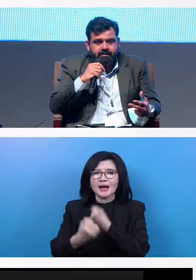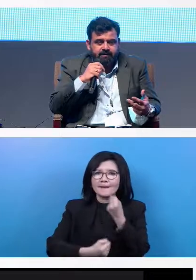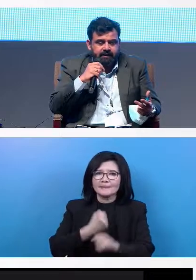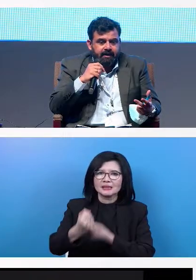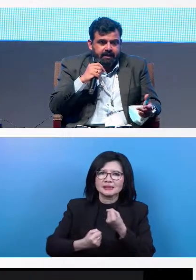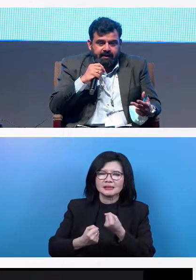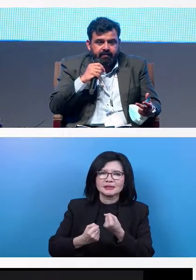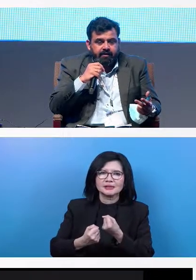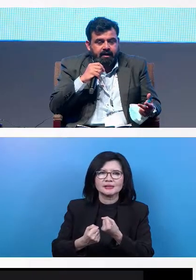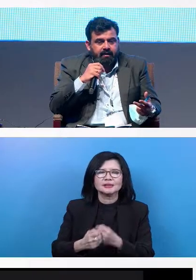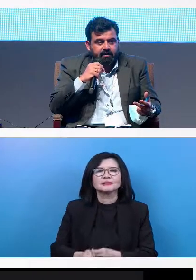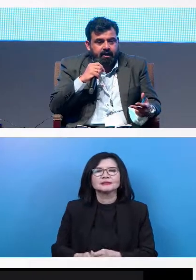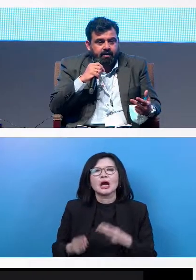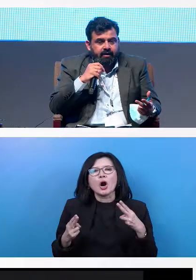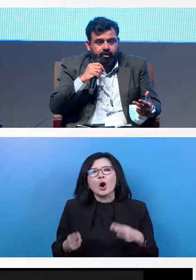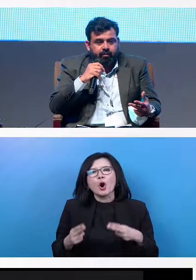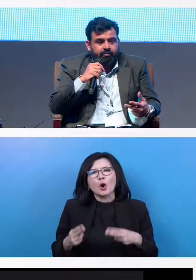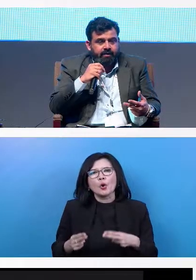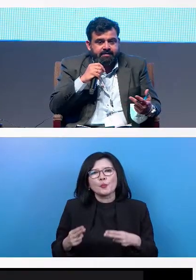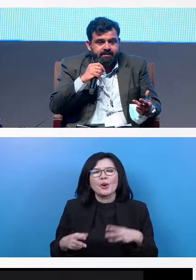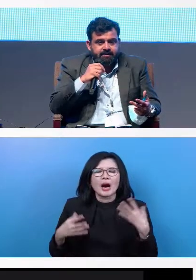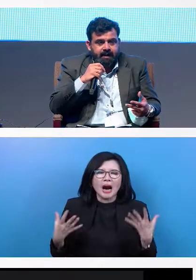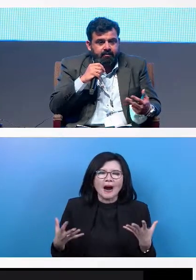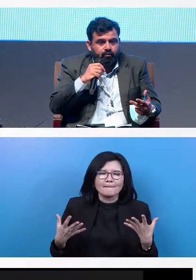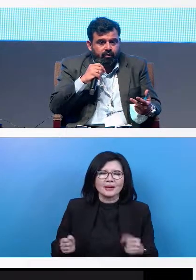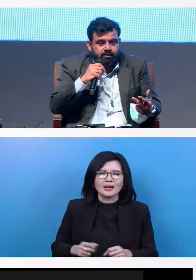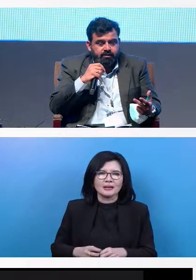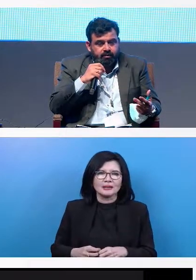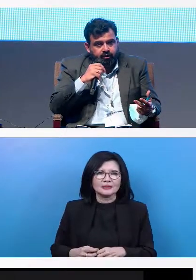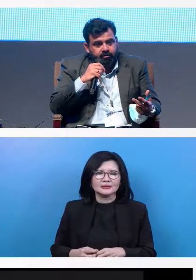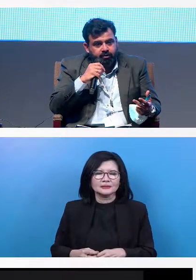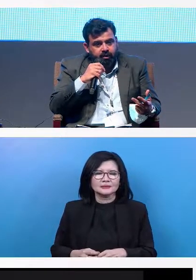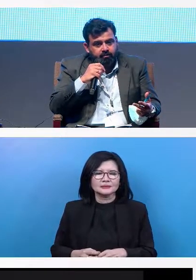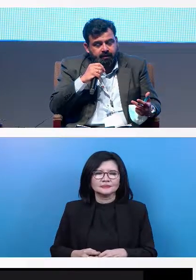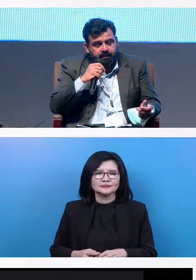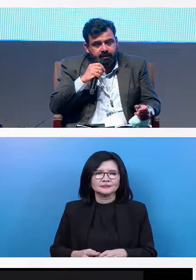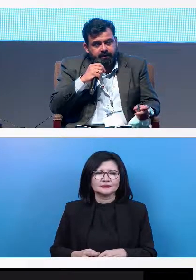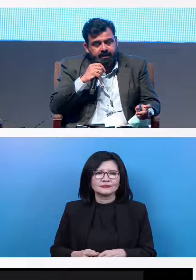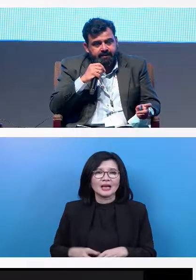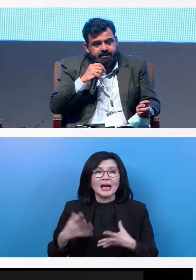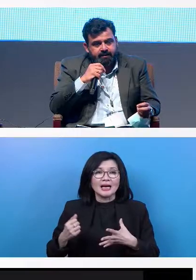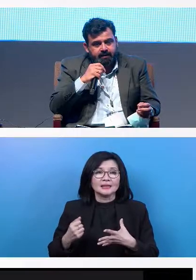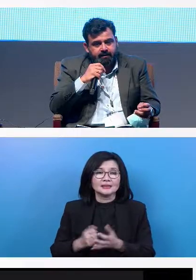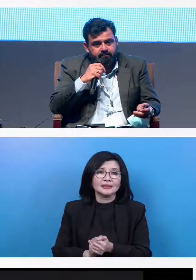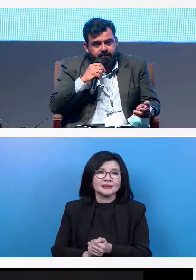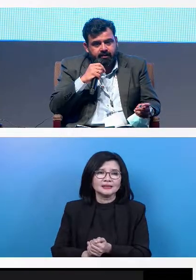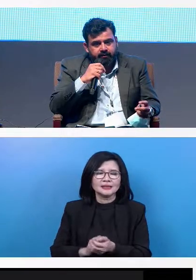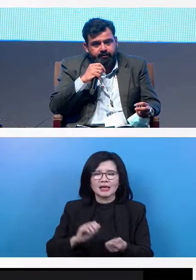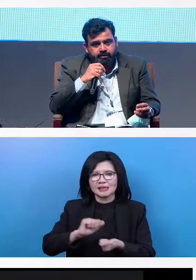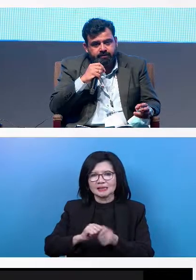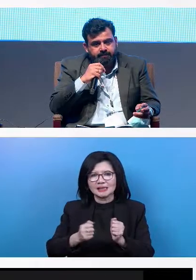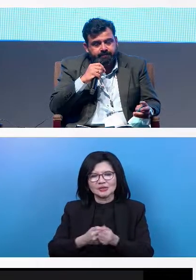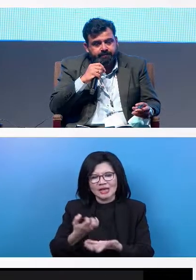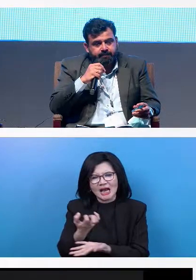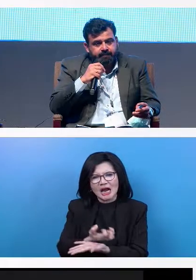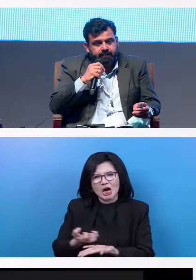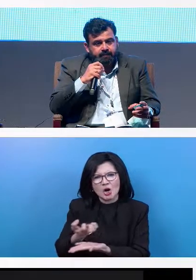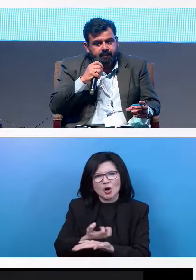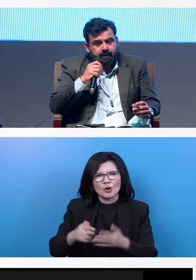test process, given the current economic crisis and what's going to come in the days in the near future?